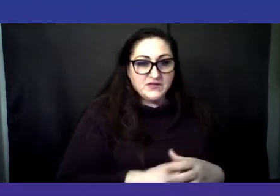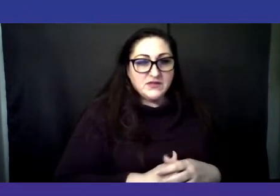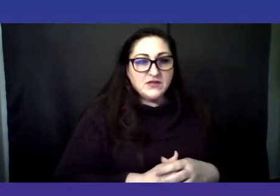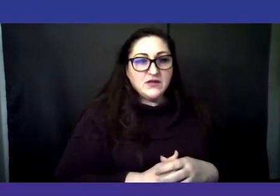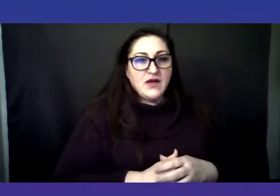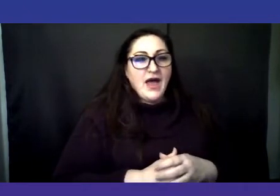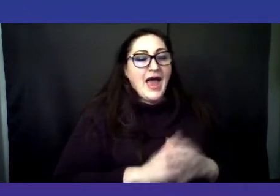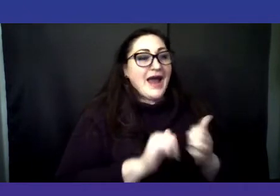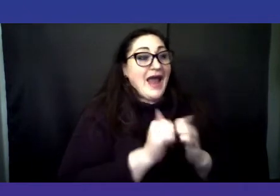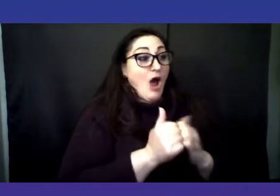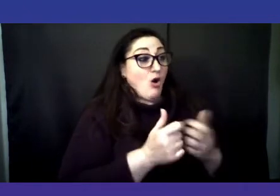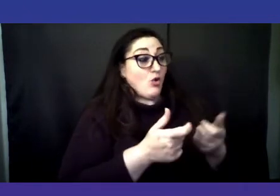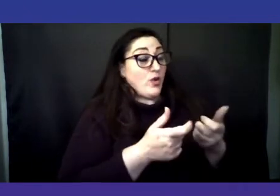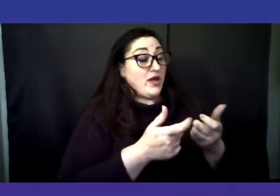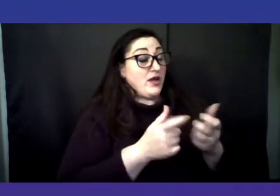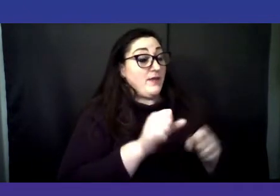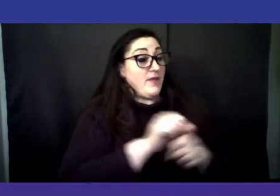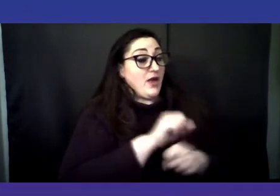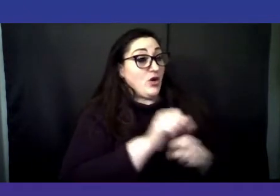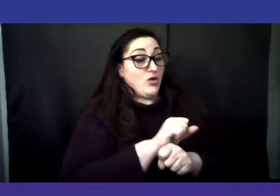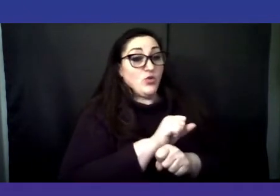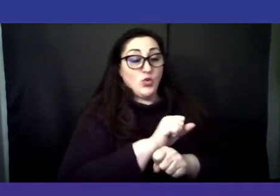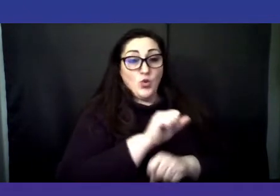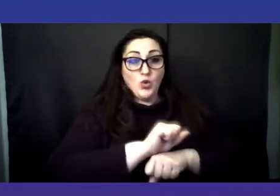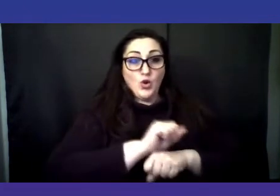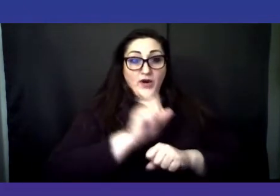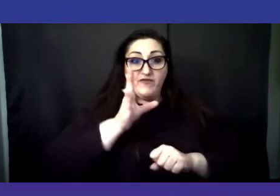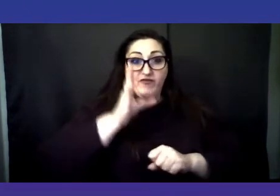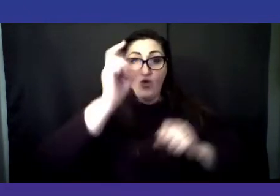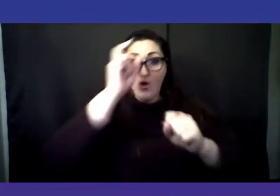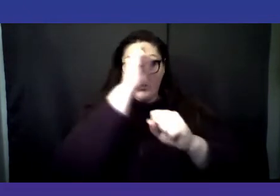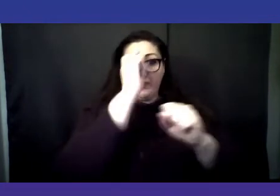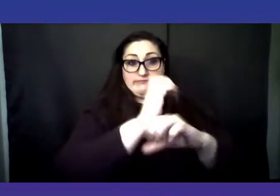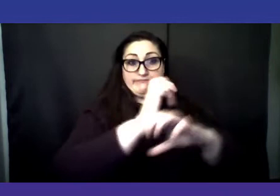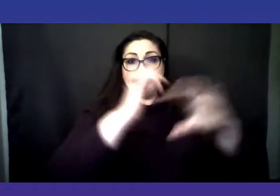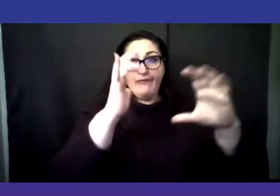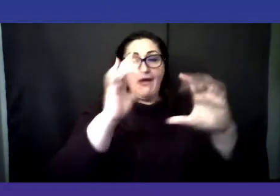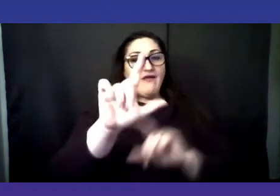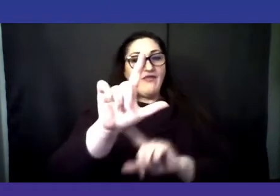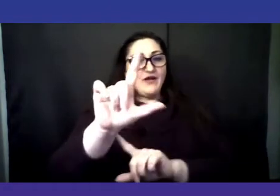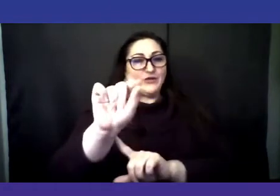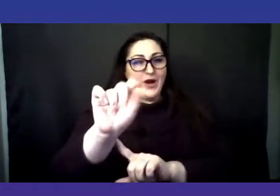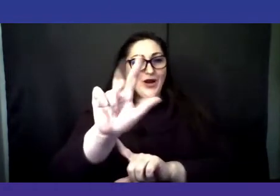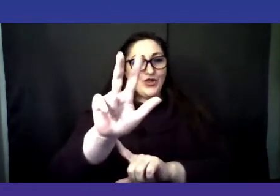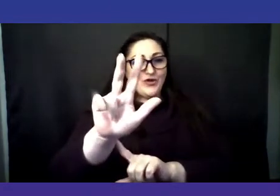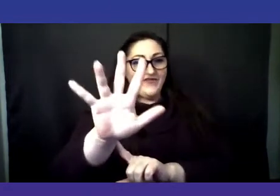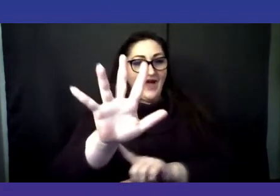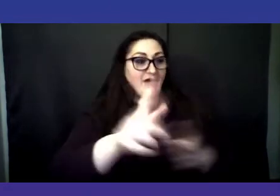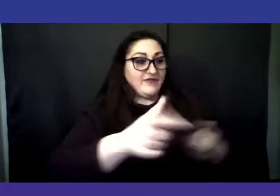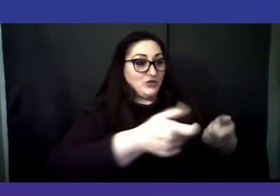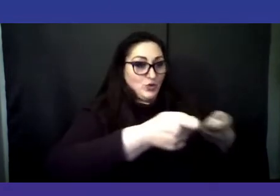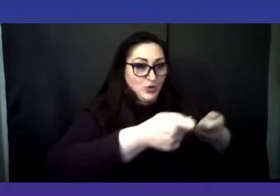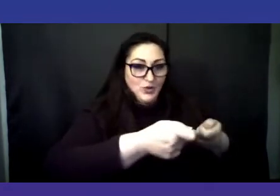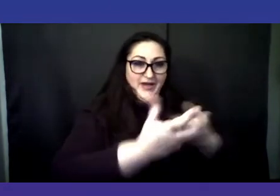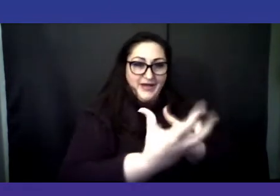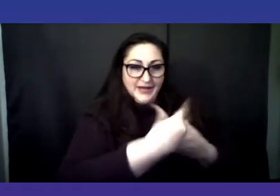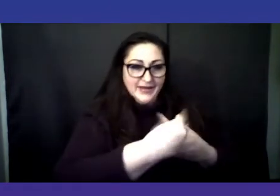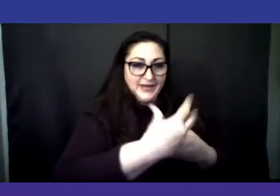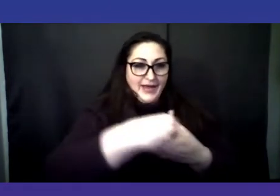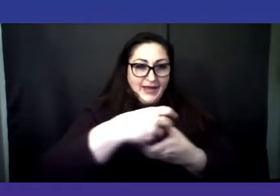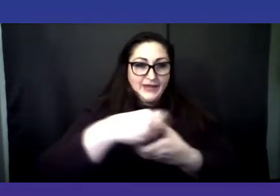forward? Thinking of our 2035, but in getting specific into how are we